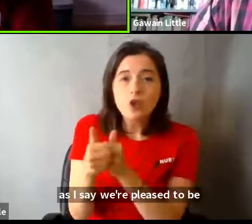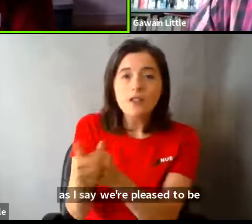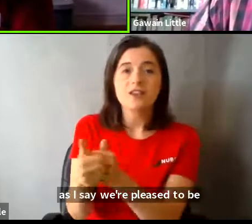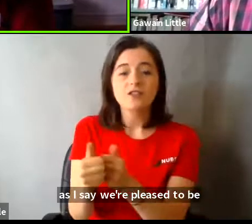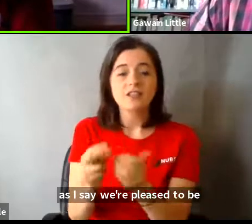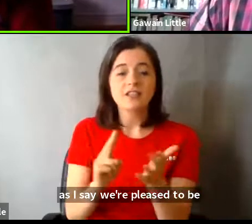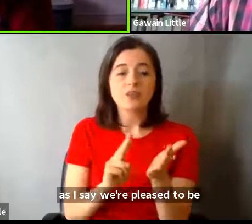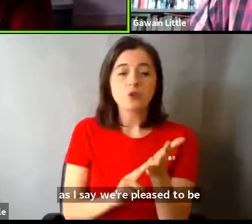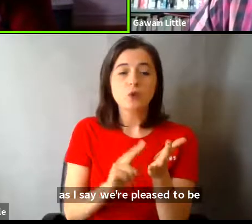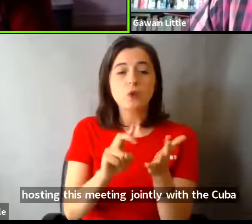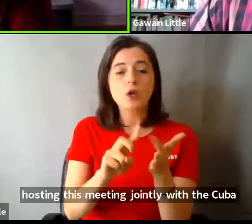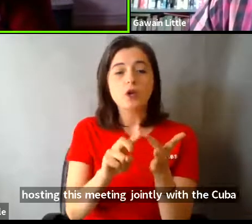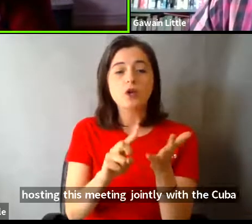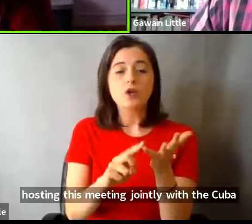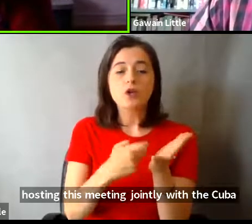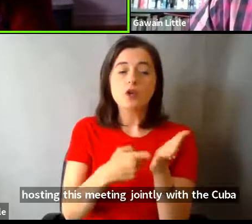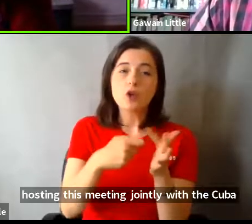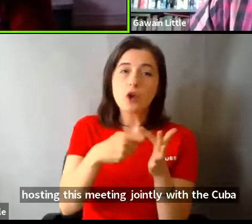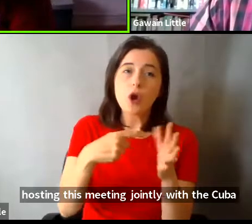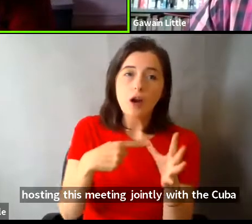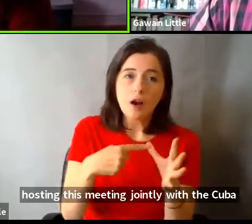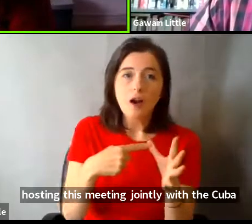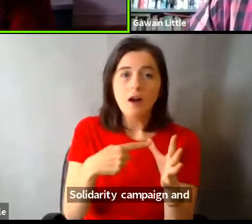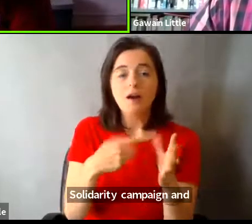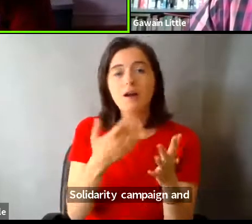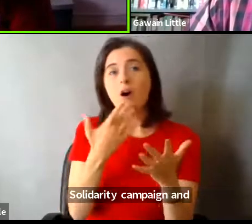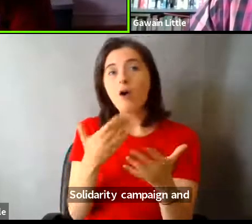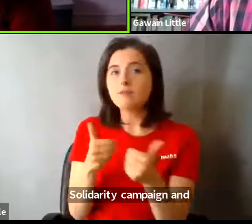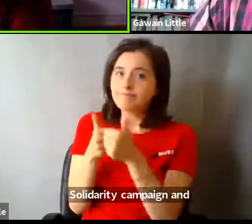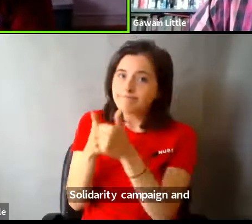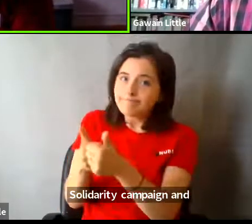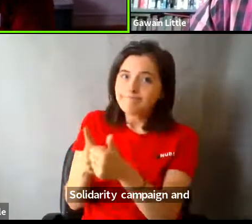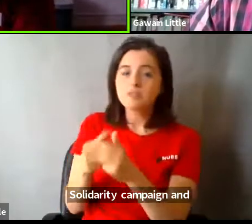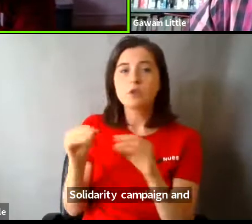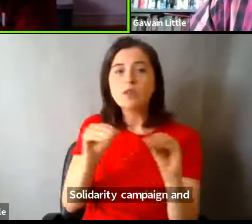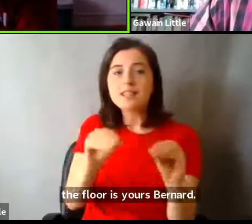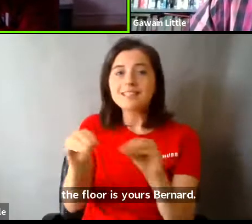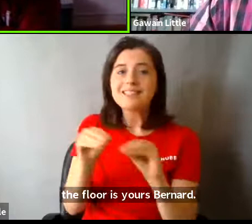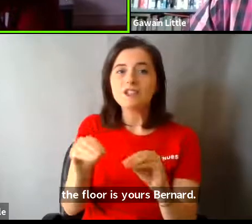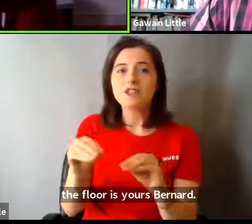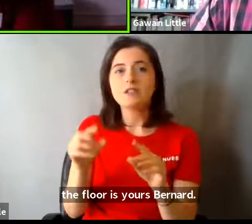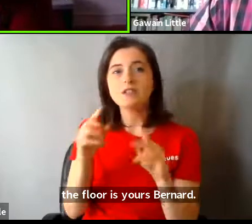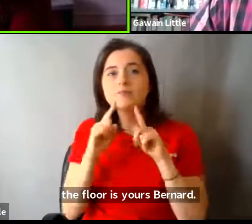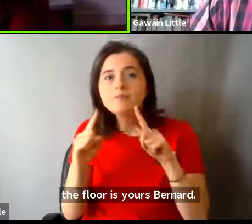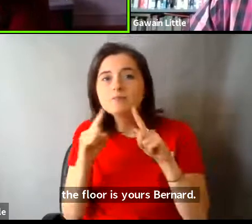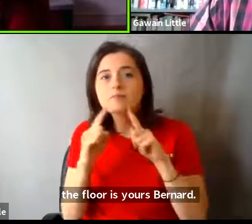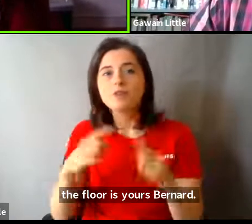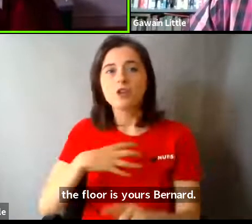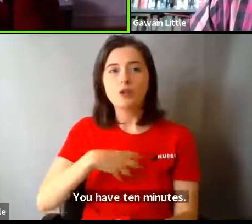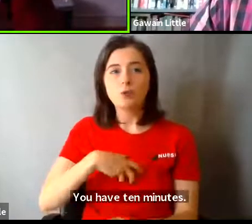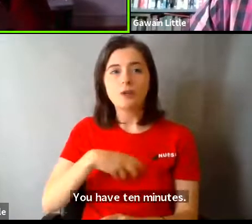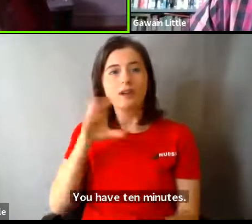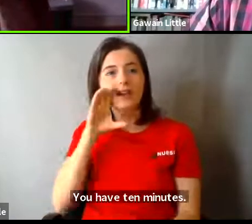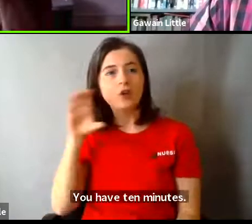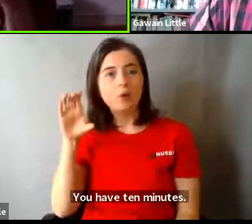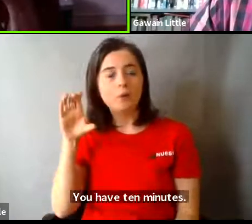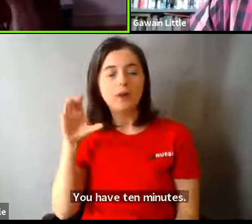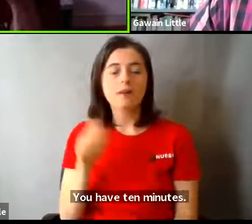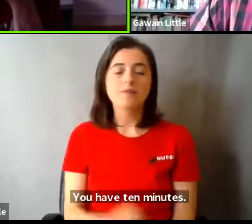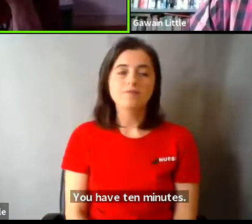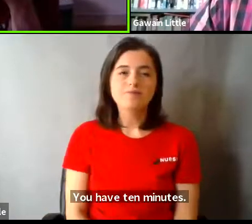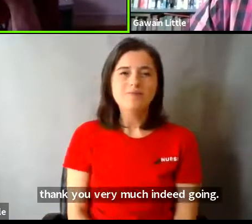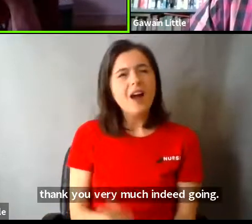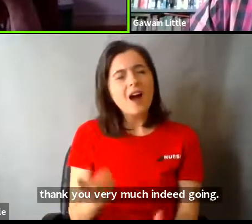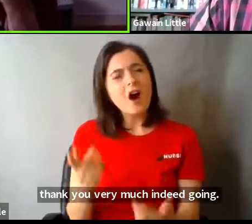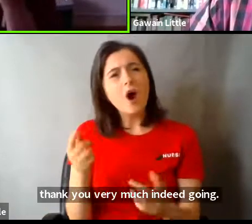the teachers union in Cuba and with the Cuban people and the Cuban trade unions. I was reminded during her